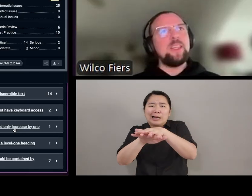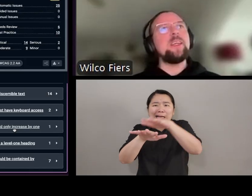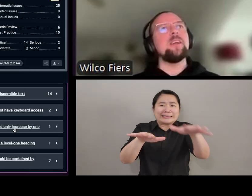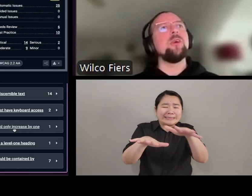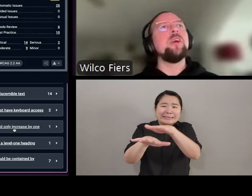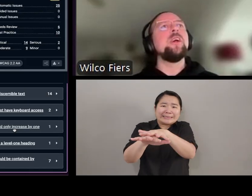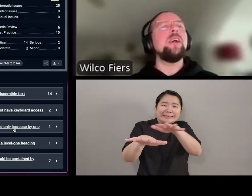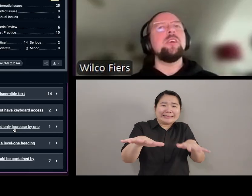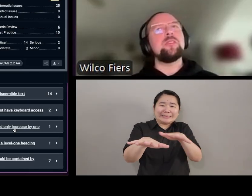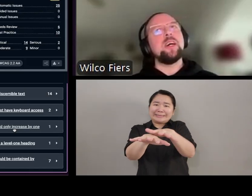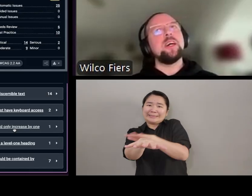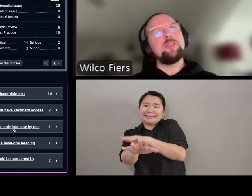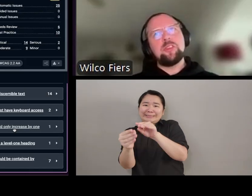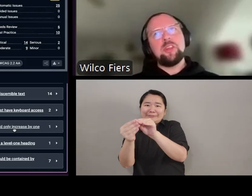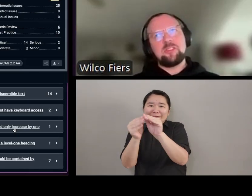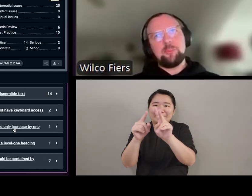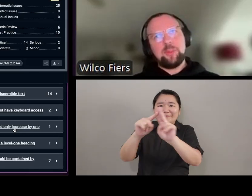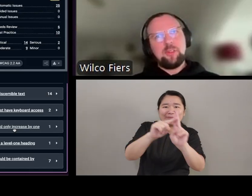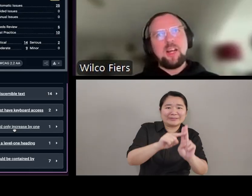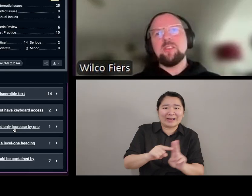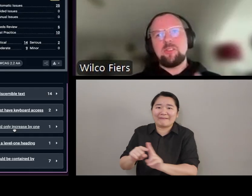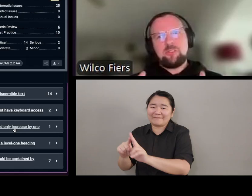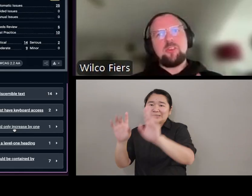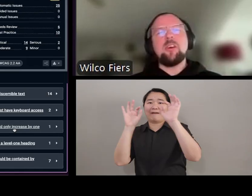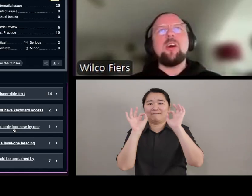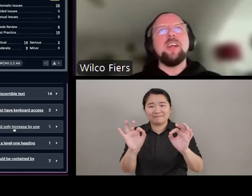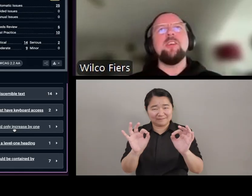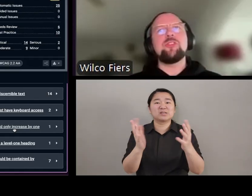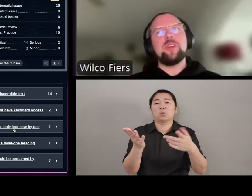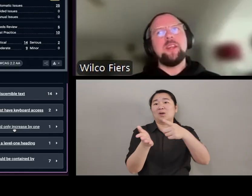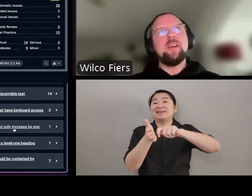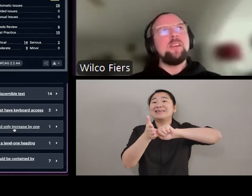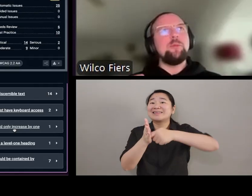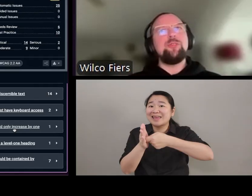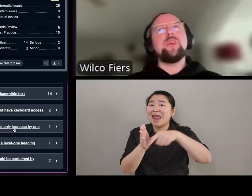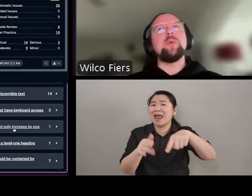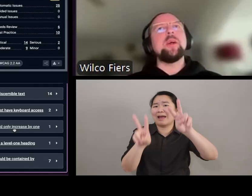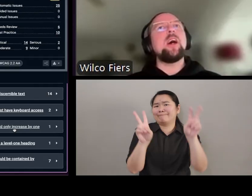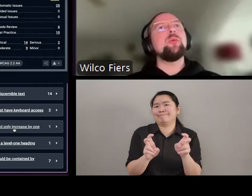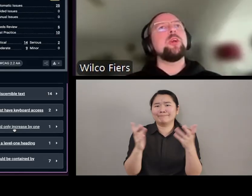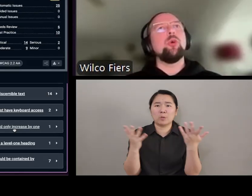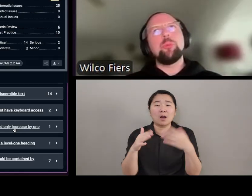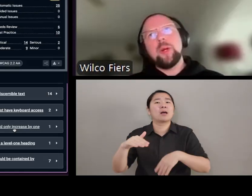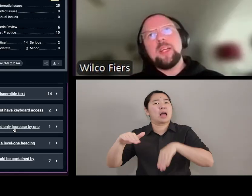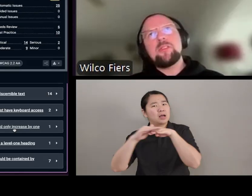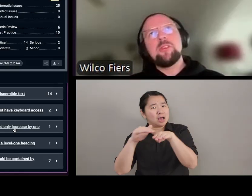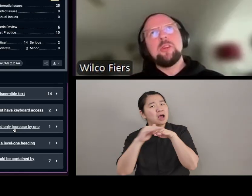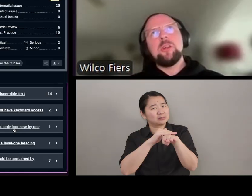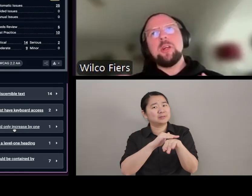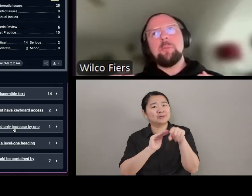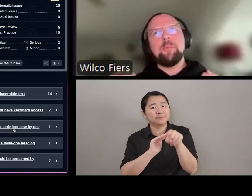what's key here is that accessibility as our industry, that we figure out how to